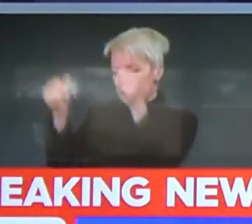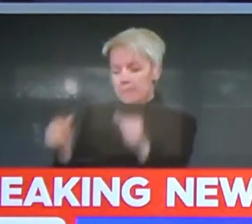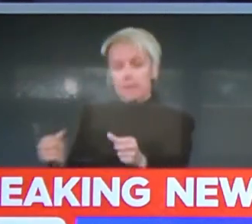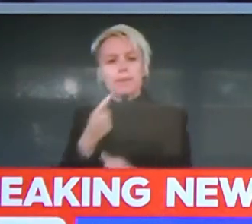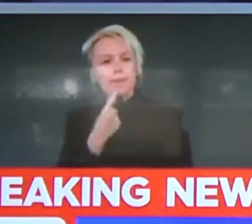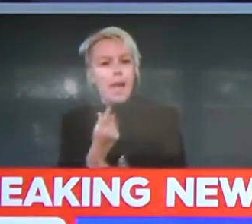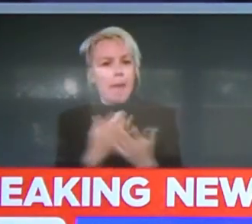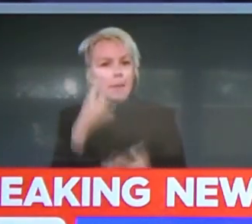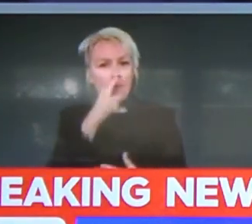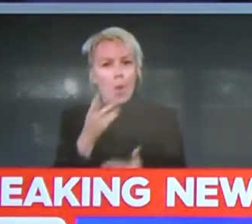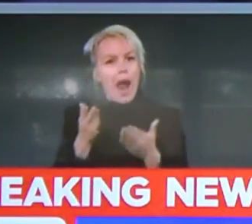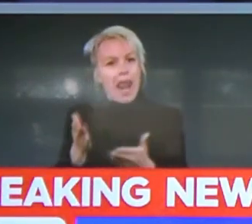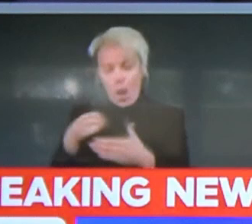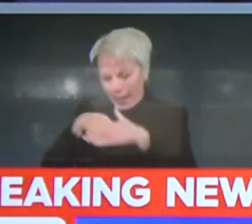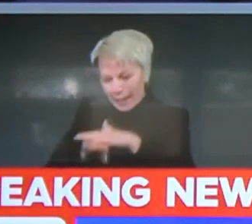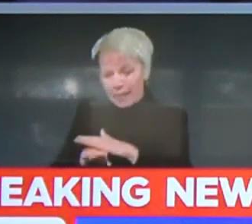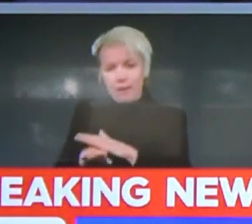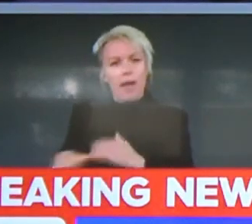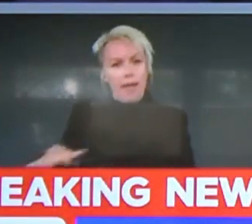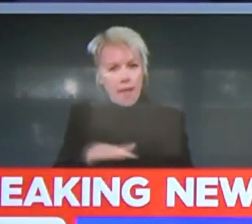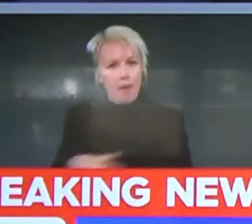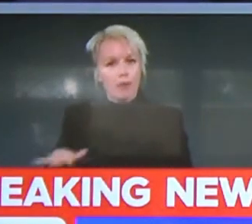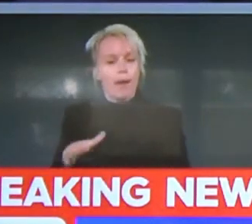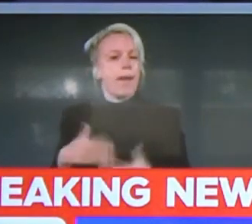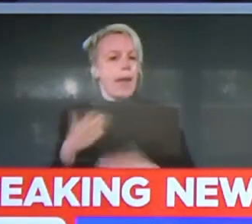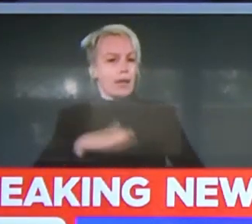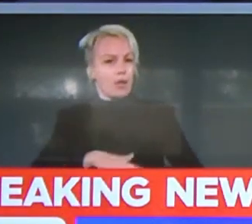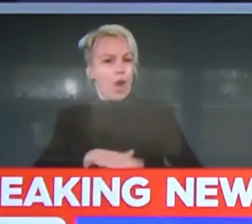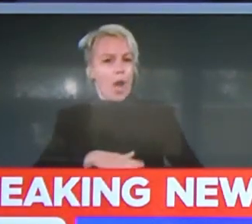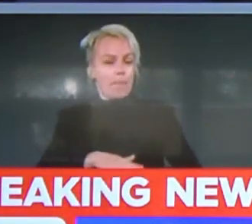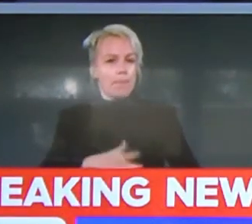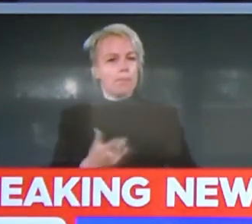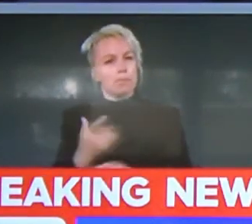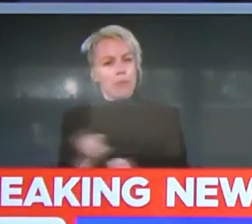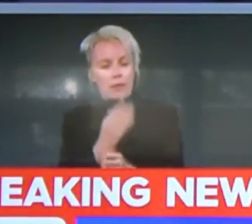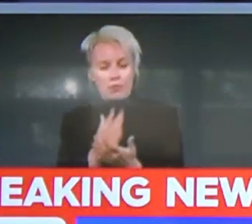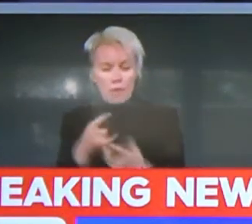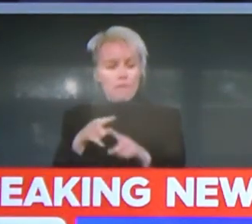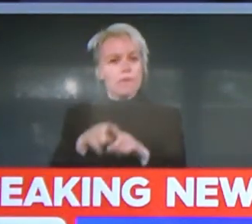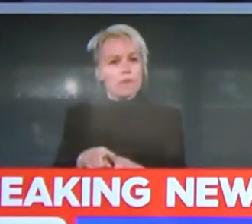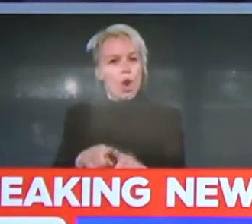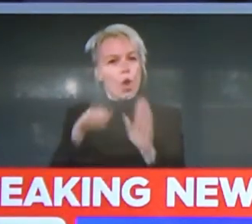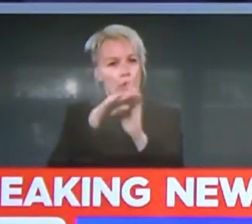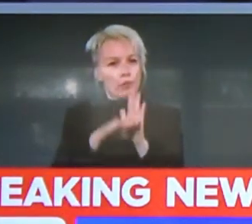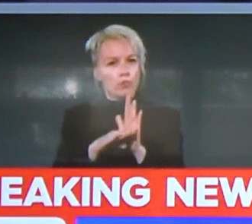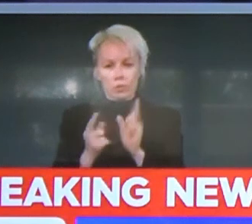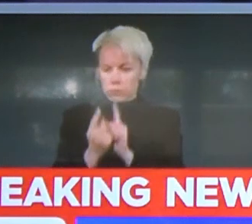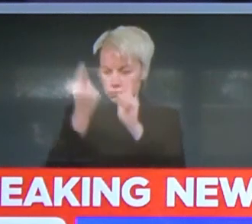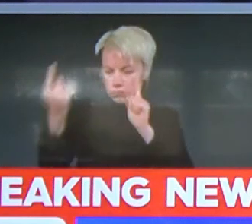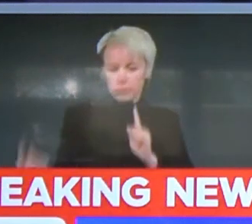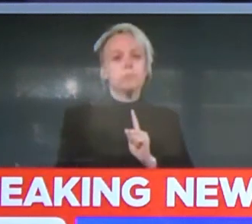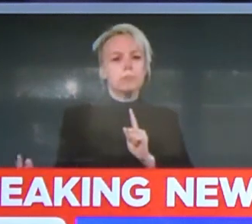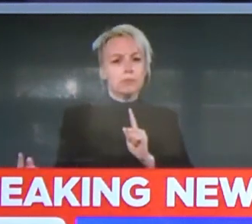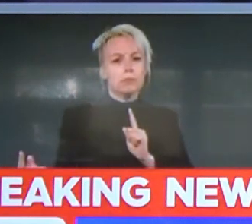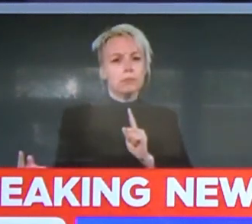can be inside that enclosed area in that shop at any one time. That's just observing the 4 square metre rule. I would hope many retail